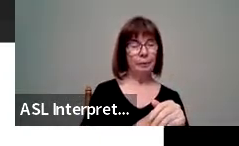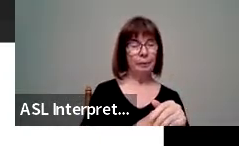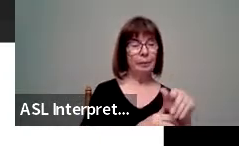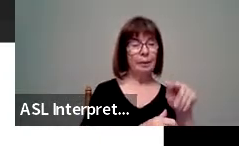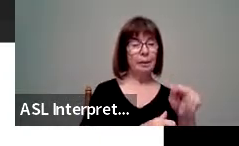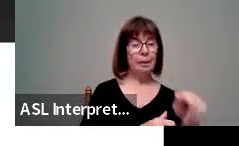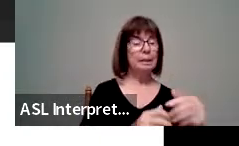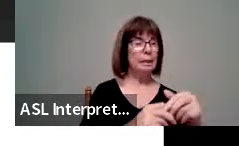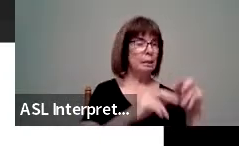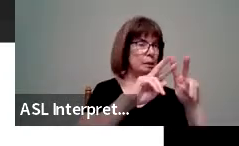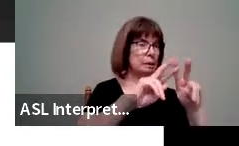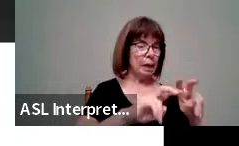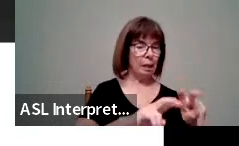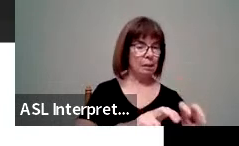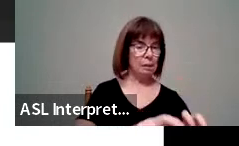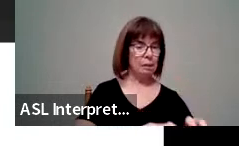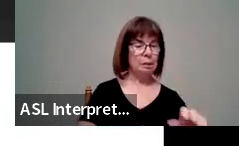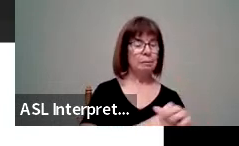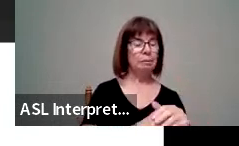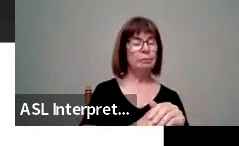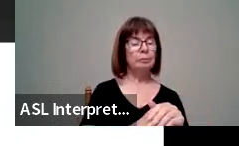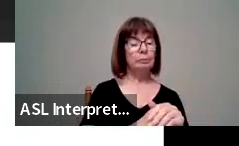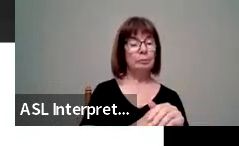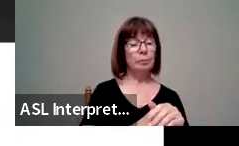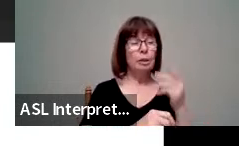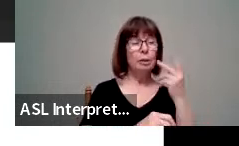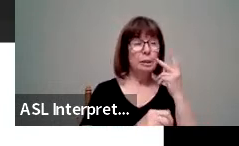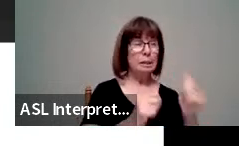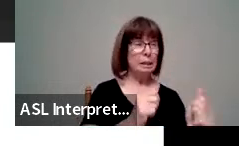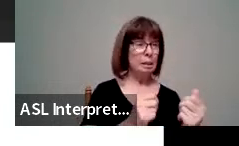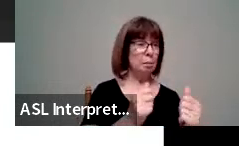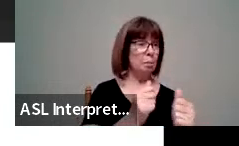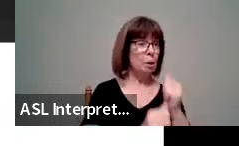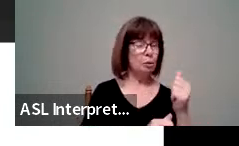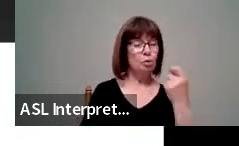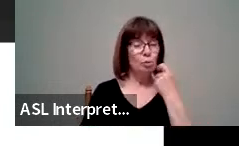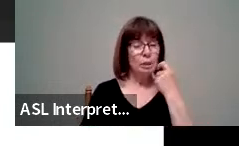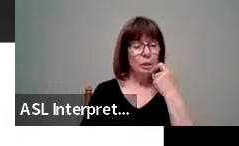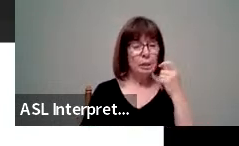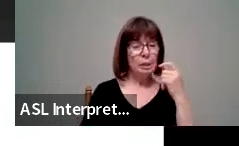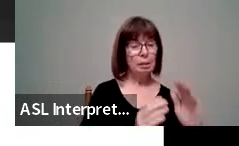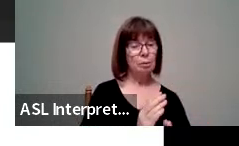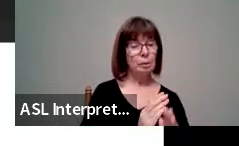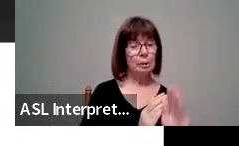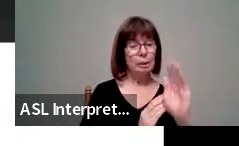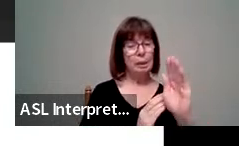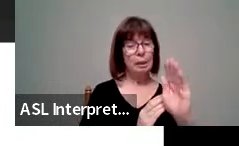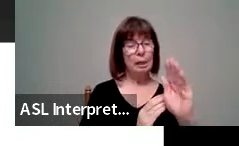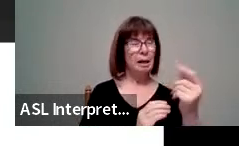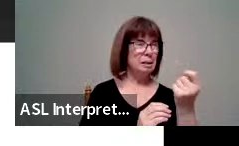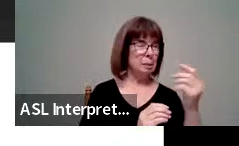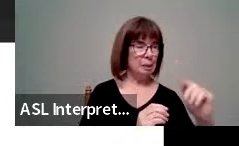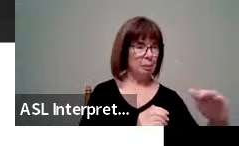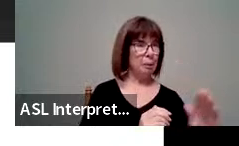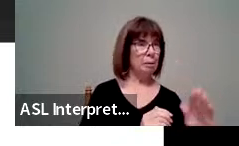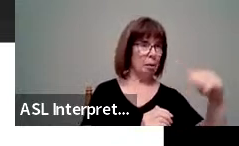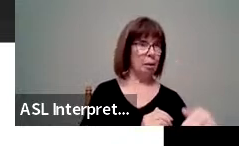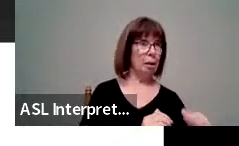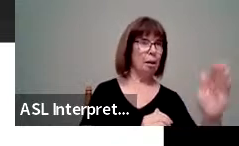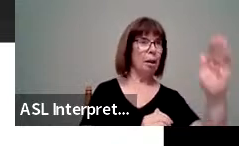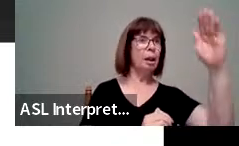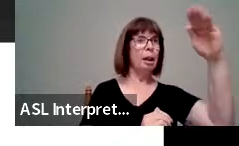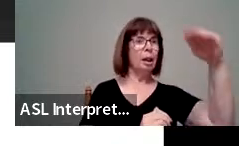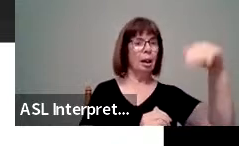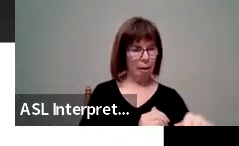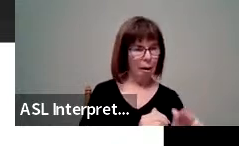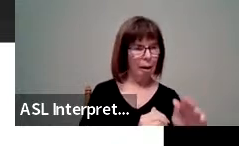does the analysis. And you can see the most recent data point is up a bit. Now this data can be noisy, so try not